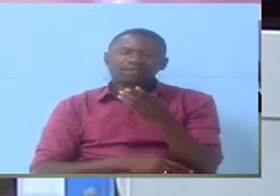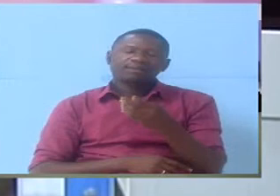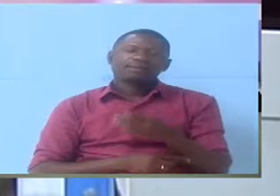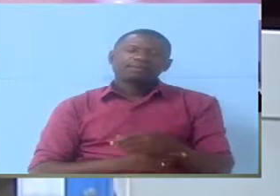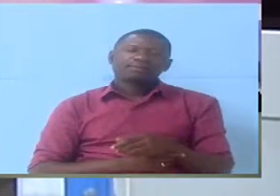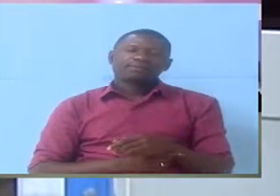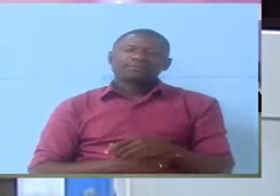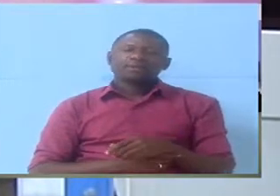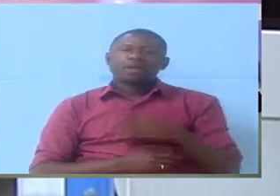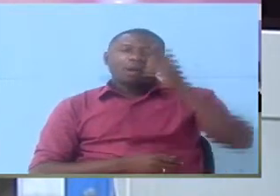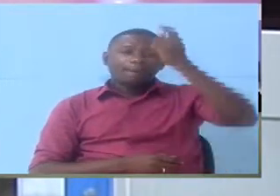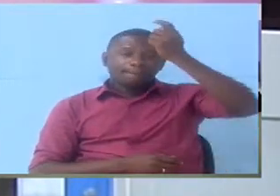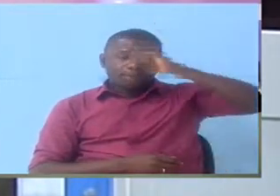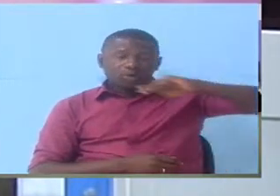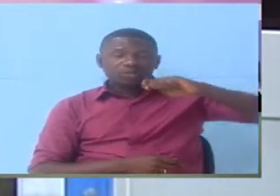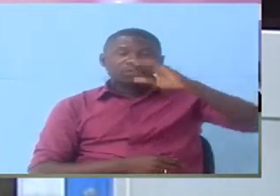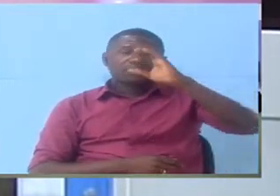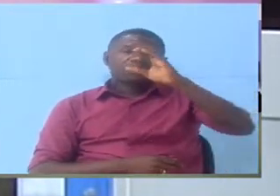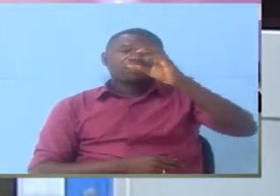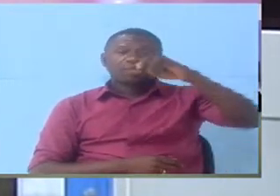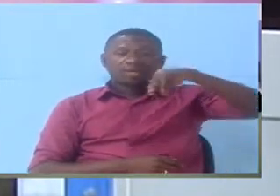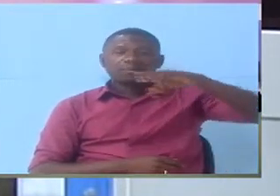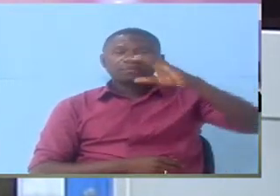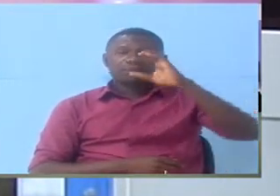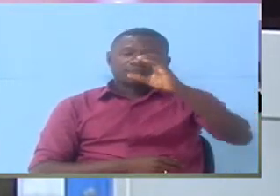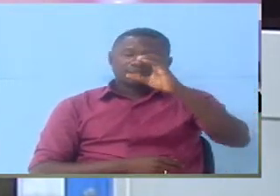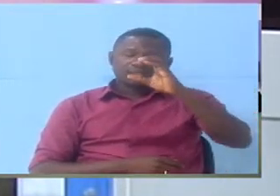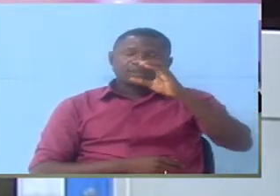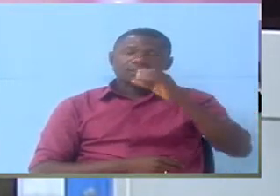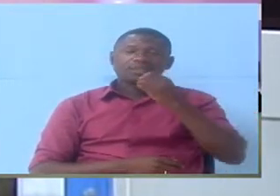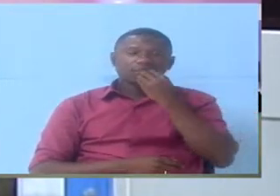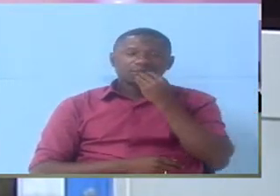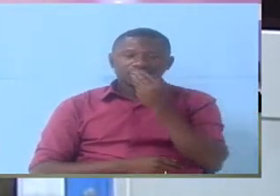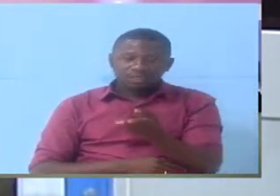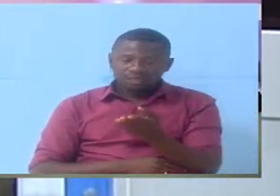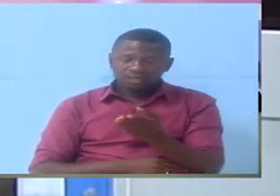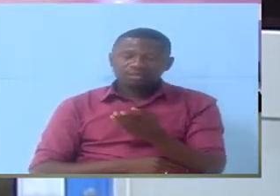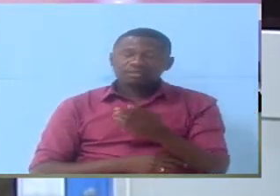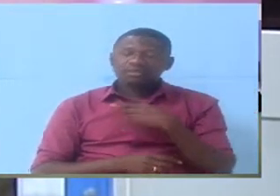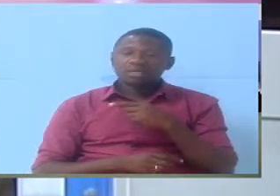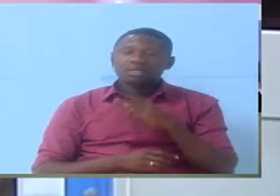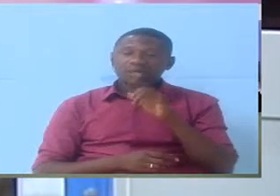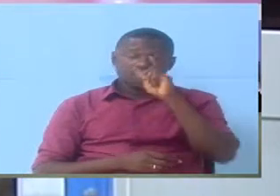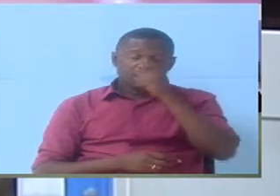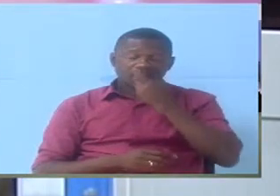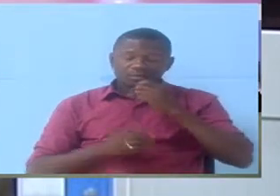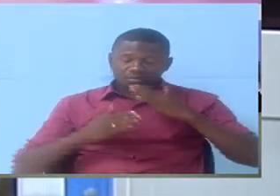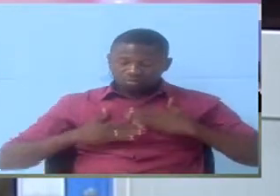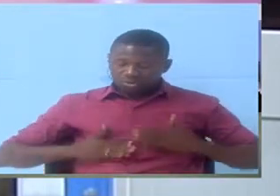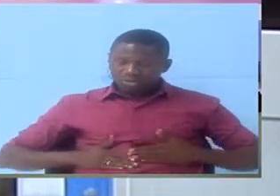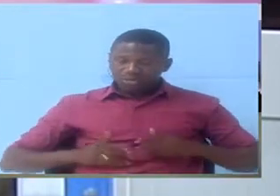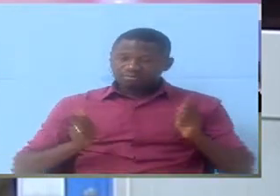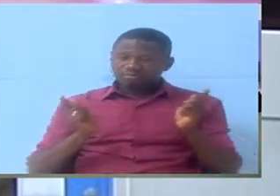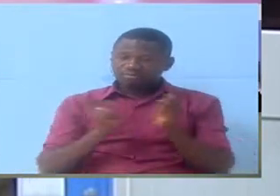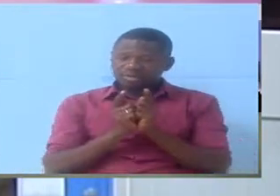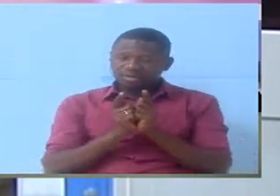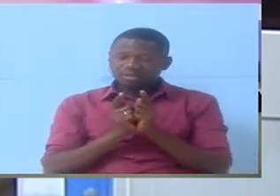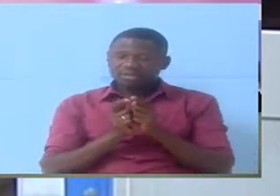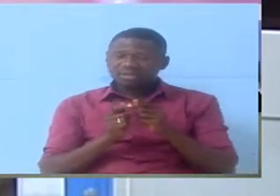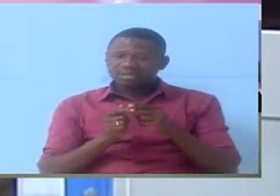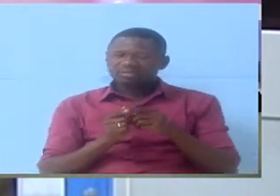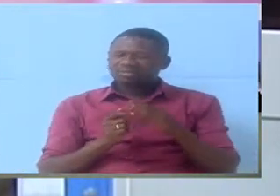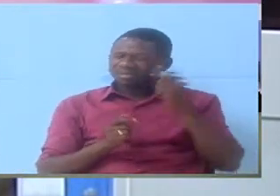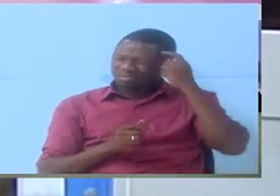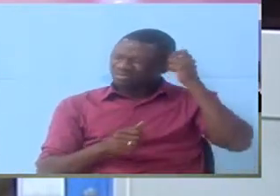nga foko police cmc police la cmc ko that the dead bodies found at I can't actually remember the